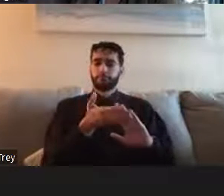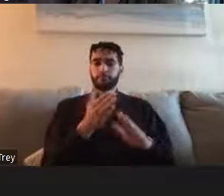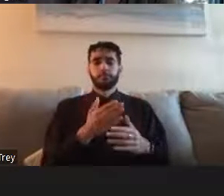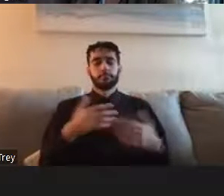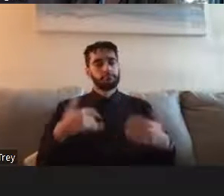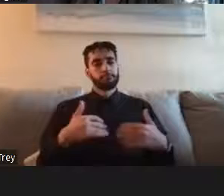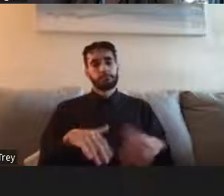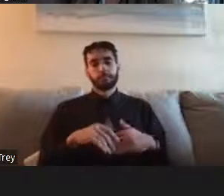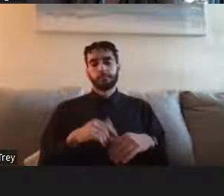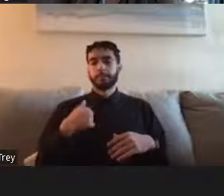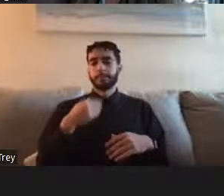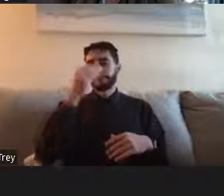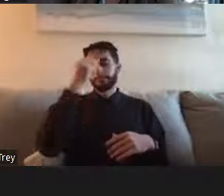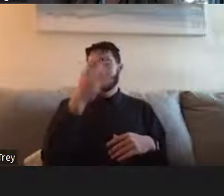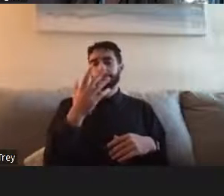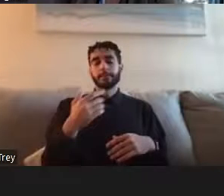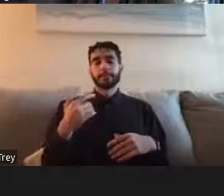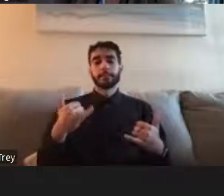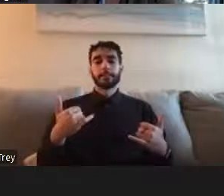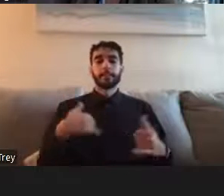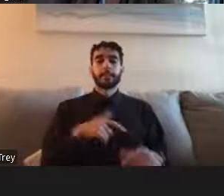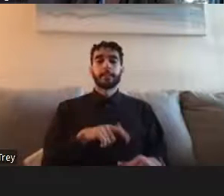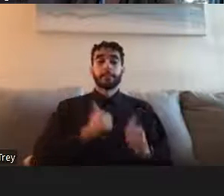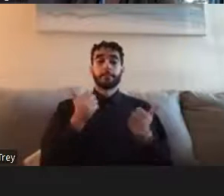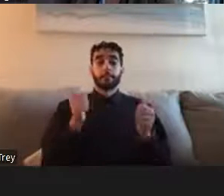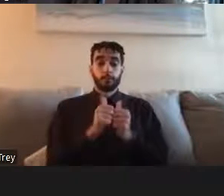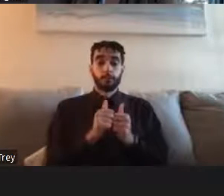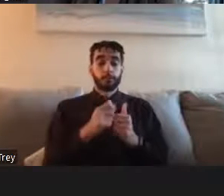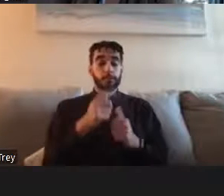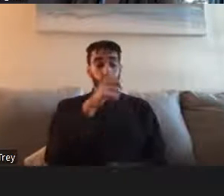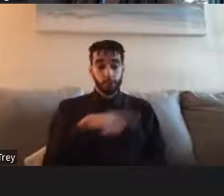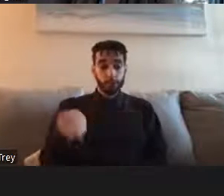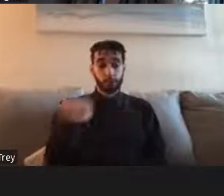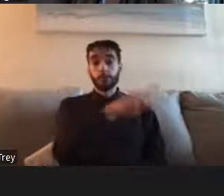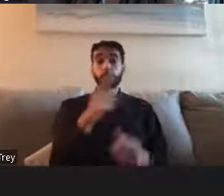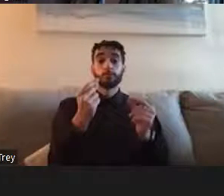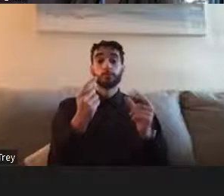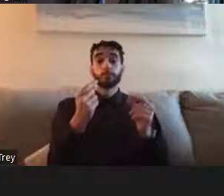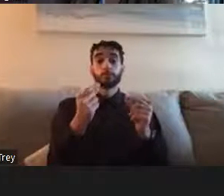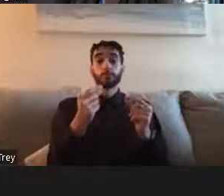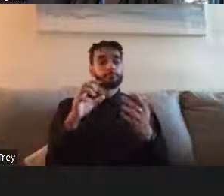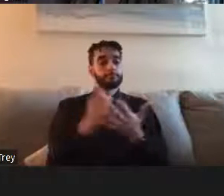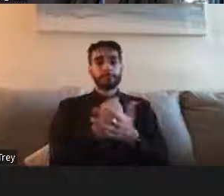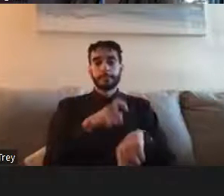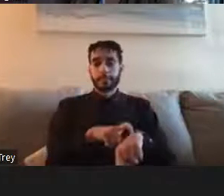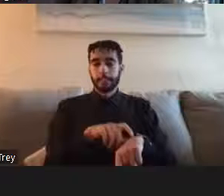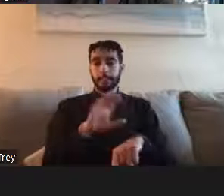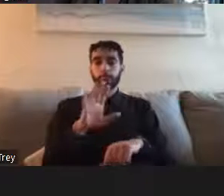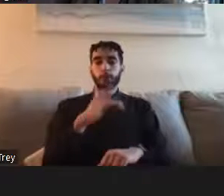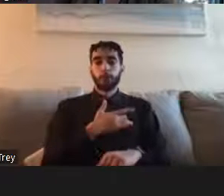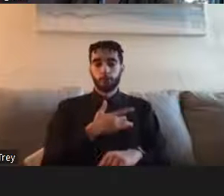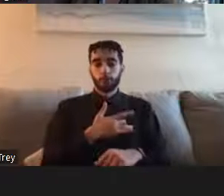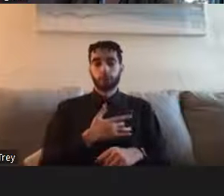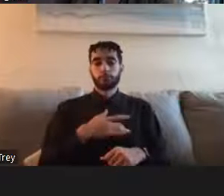I'm just telling you from a person living with this condition that what you all are doing and taking the time and putting your heart and soul into